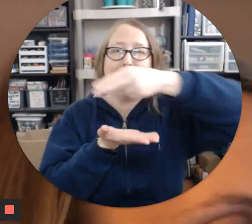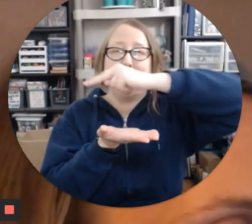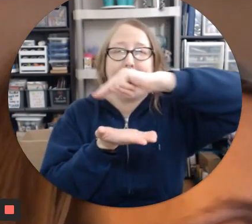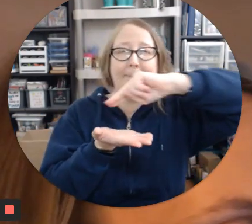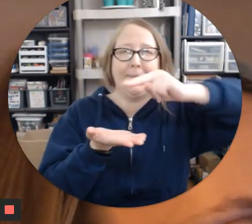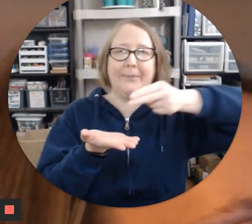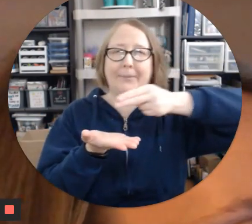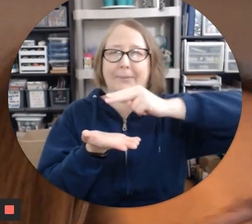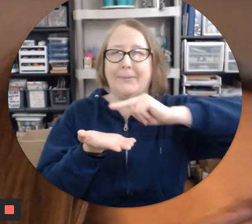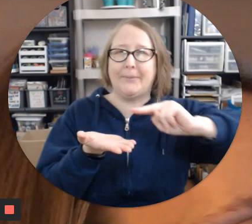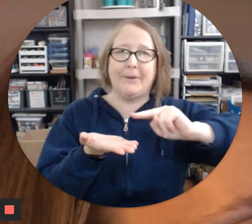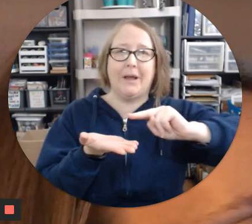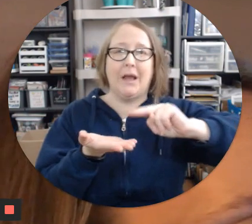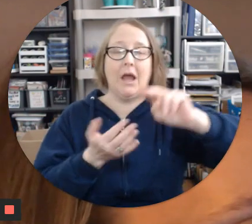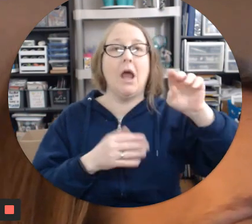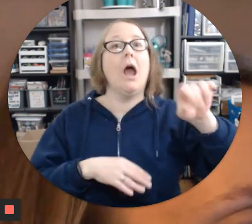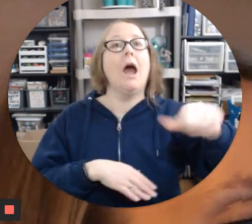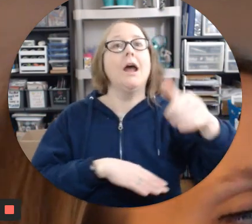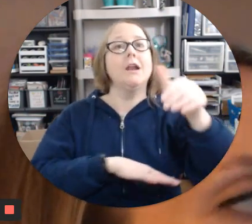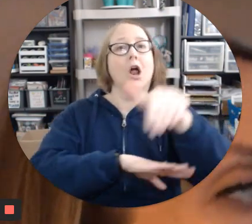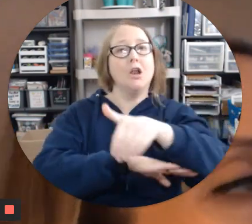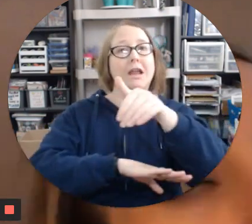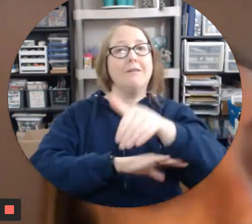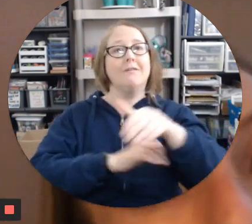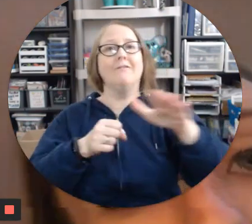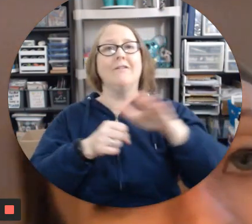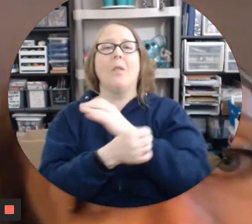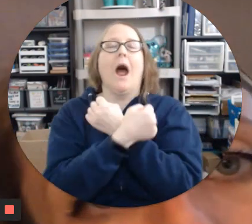frosting, and another evening filled with hugs